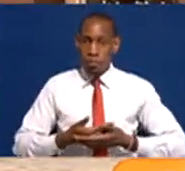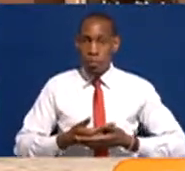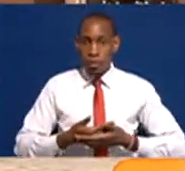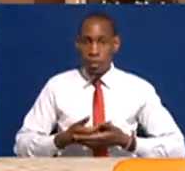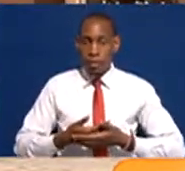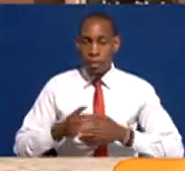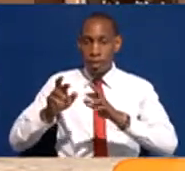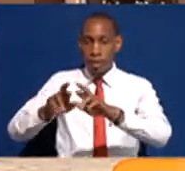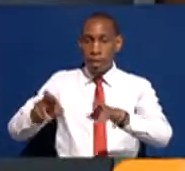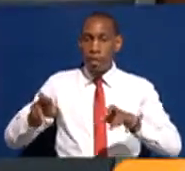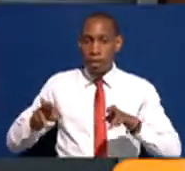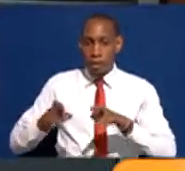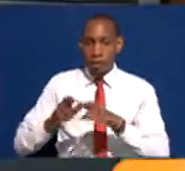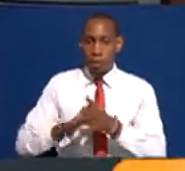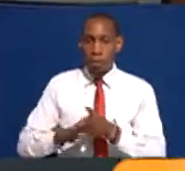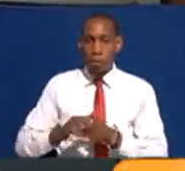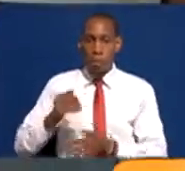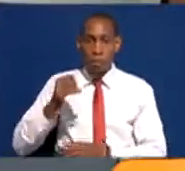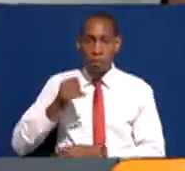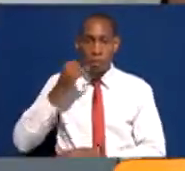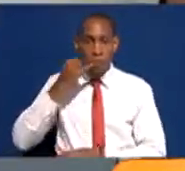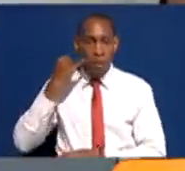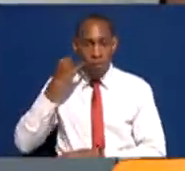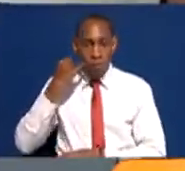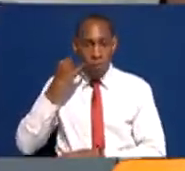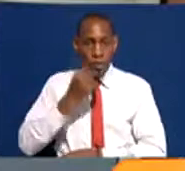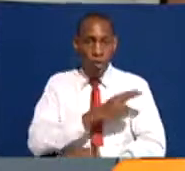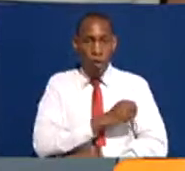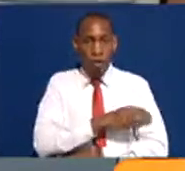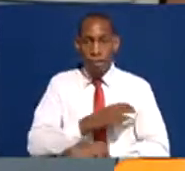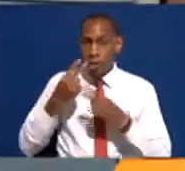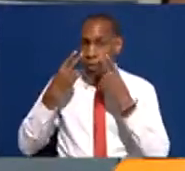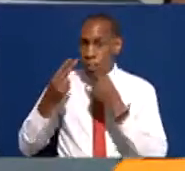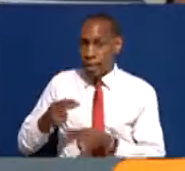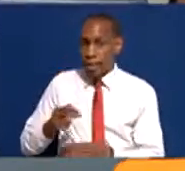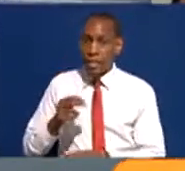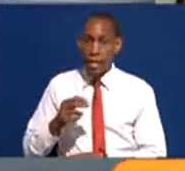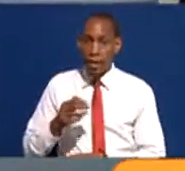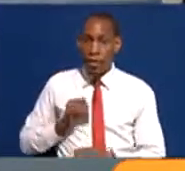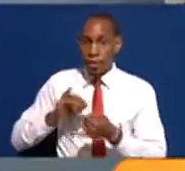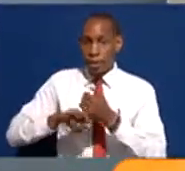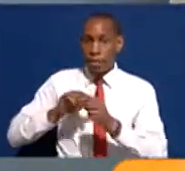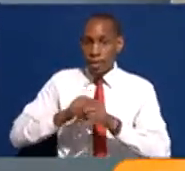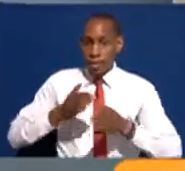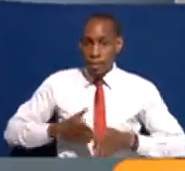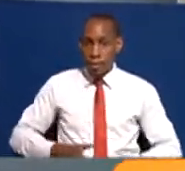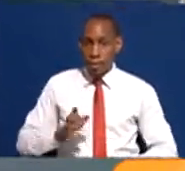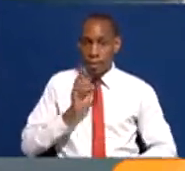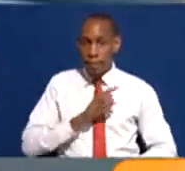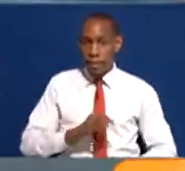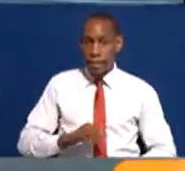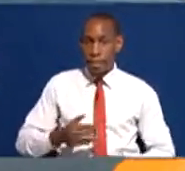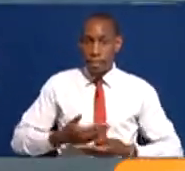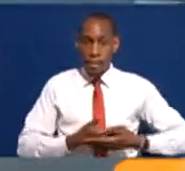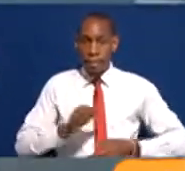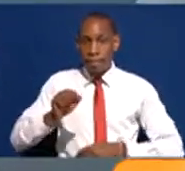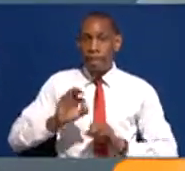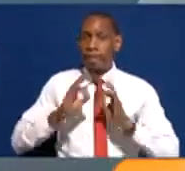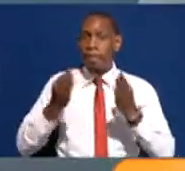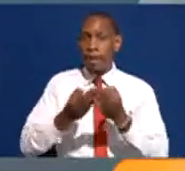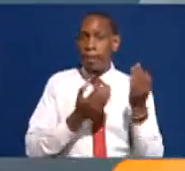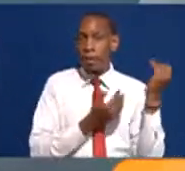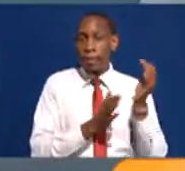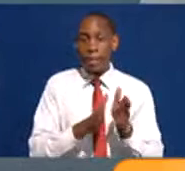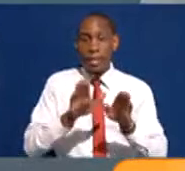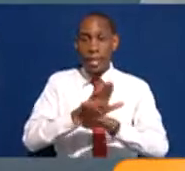and Referral Hospital to check on their loved one Margaret Wairimu, a day after she welcomed quintuplets, the family was hopeful that